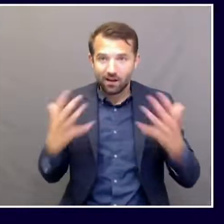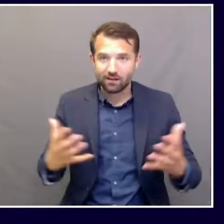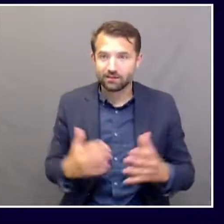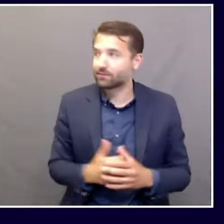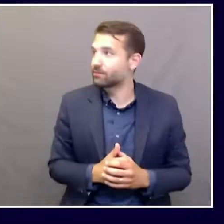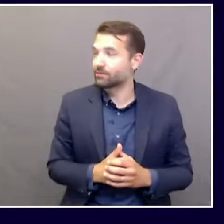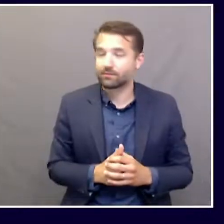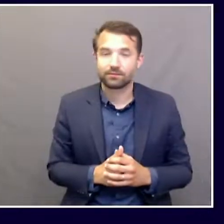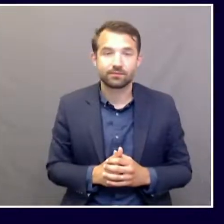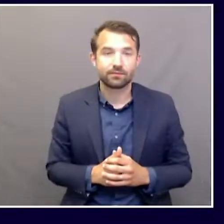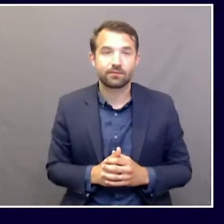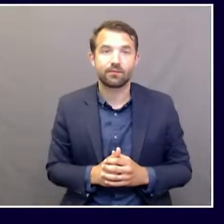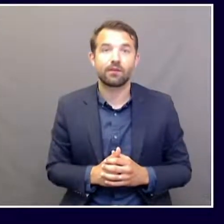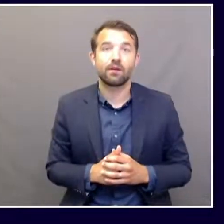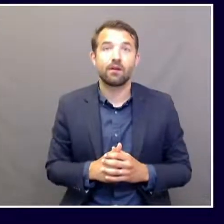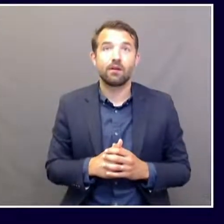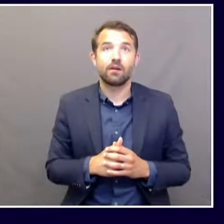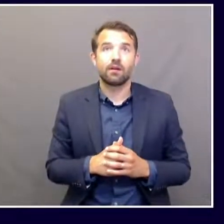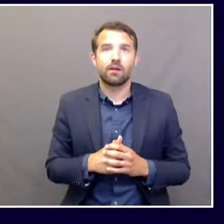Wanted to double check a couple things.